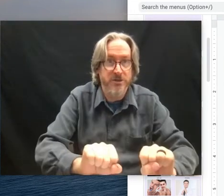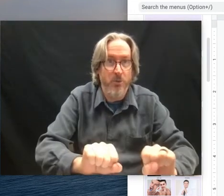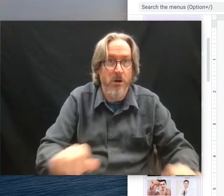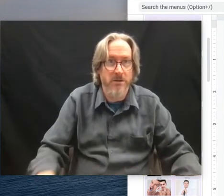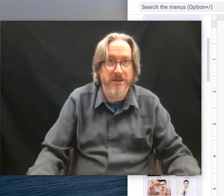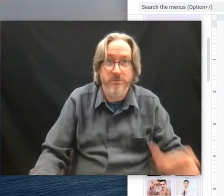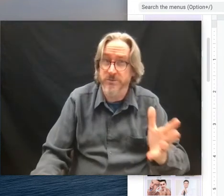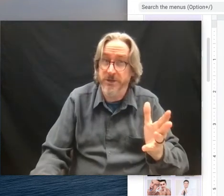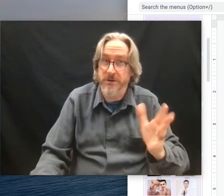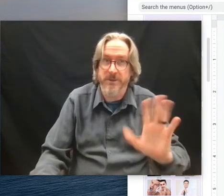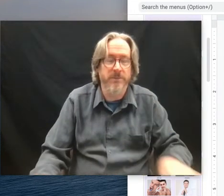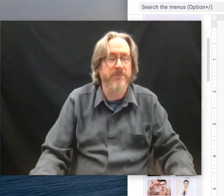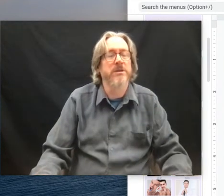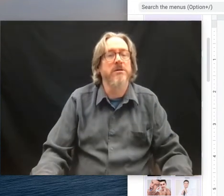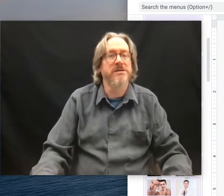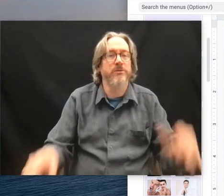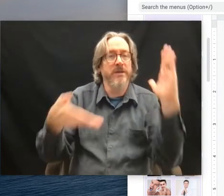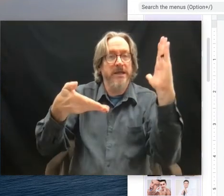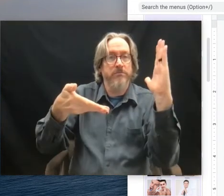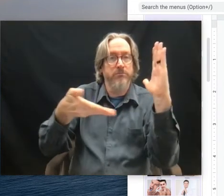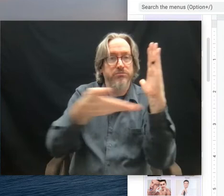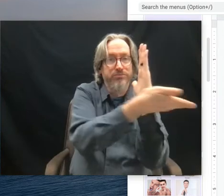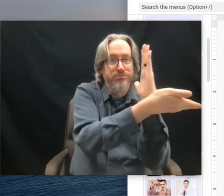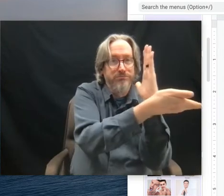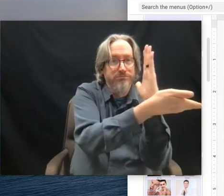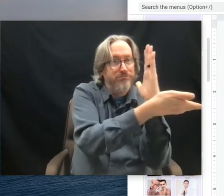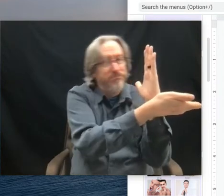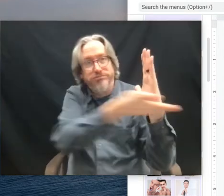it into the wall. That was really creepy. So it'd be like,